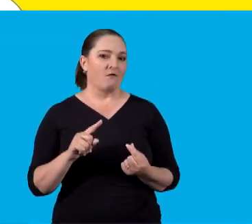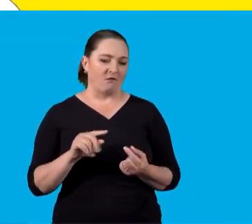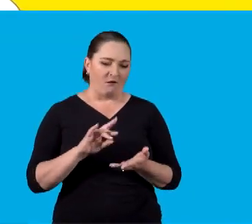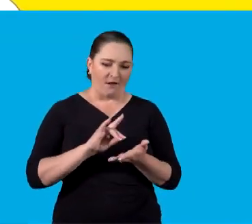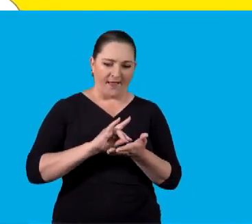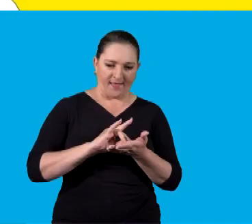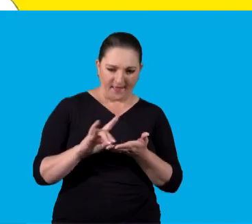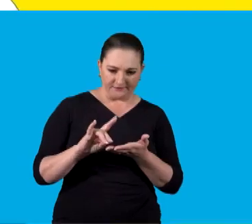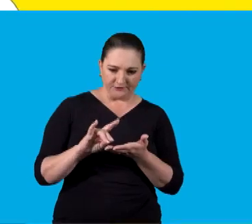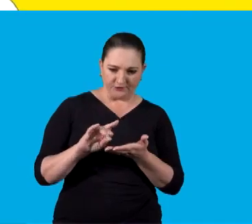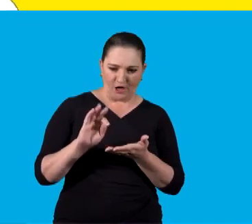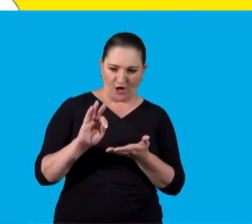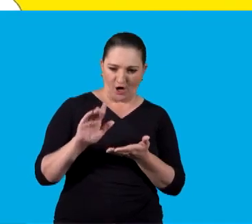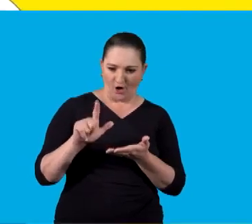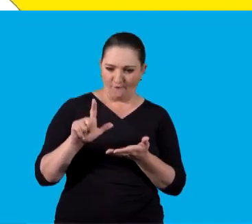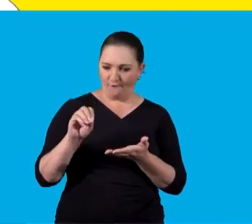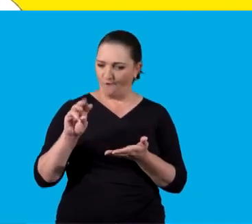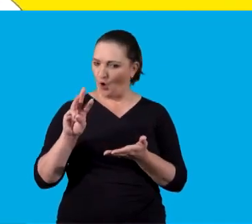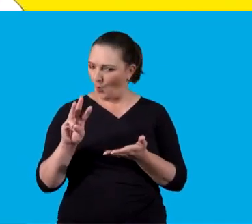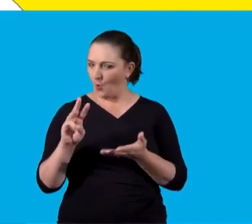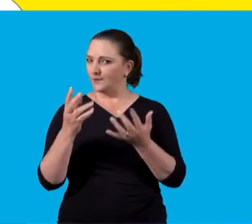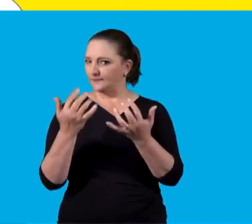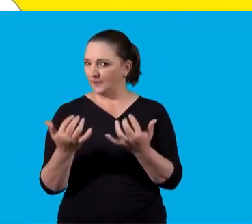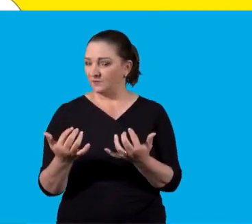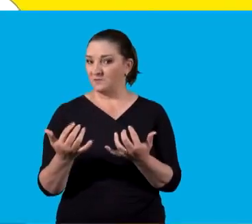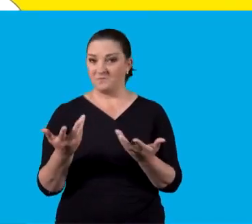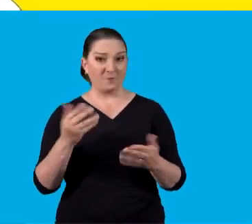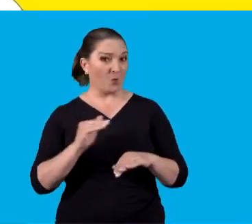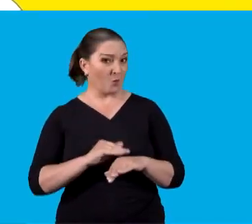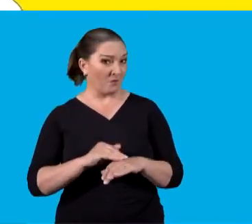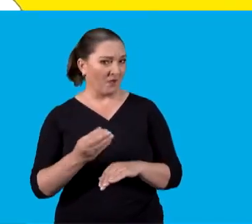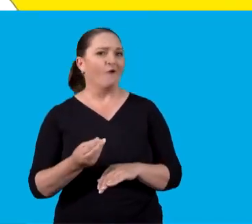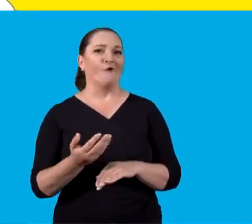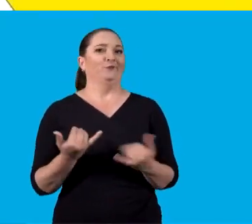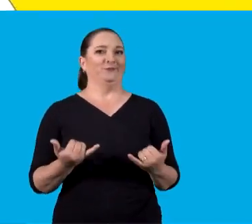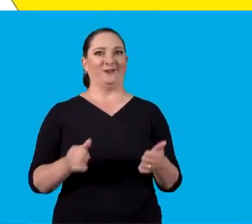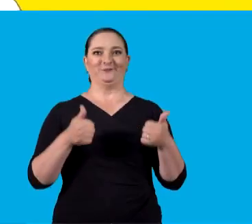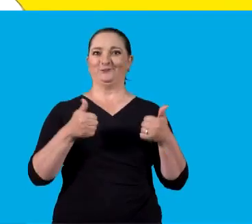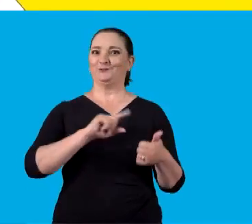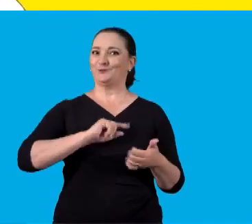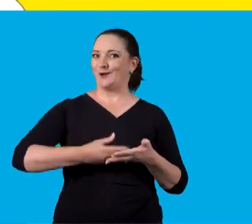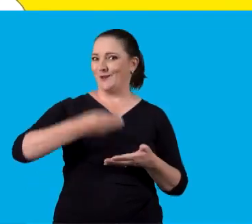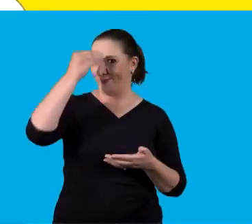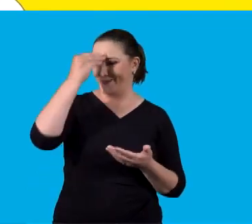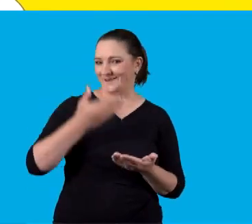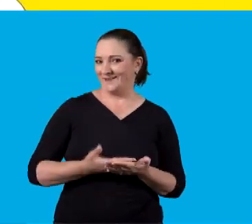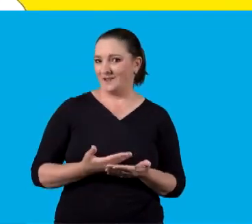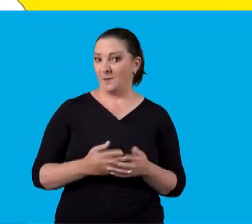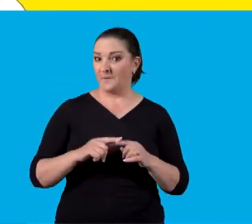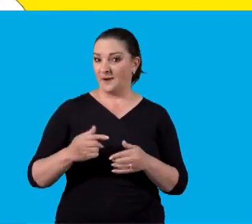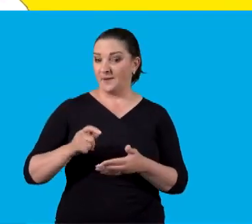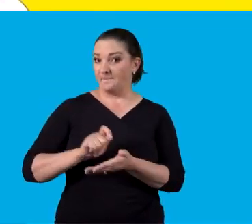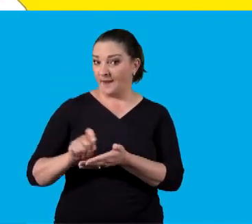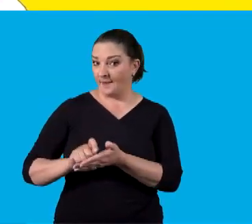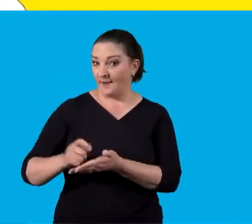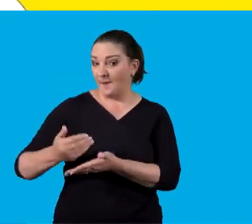cash flow statement. So if you have problems with the cash flow statement, today it is your day. Make sure you have a pen, pencil. You need to have